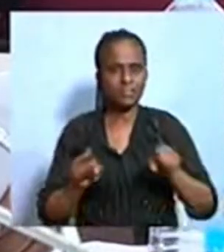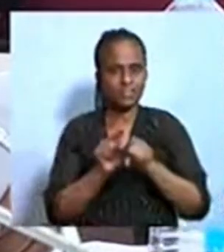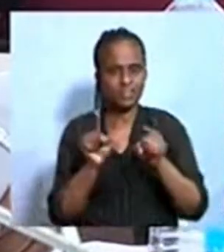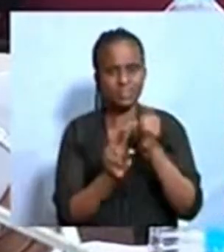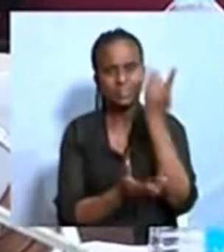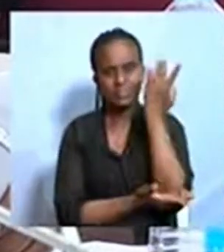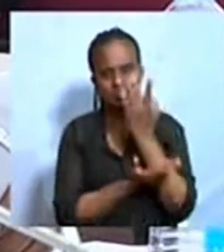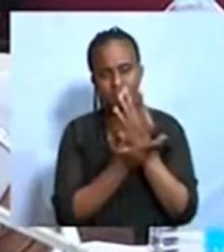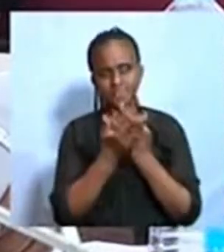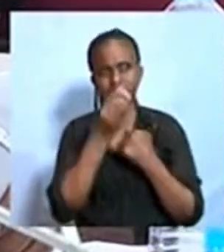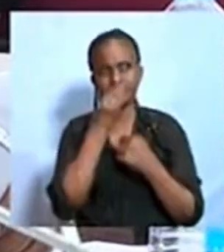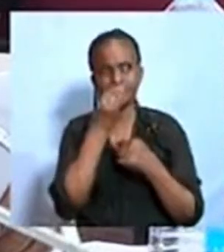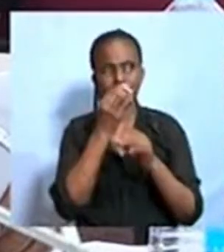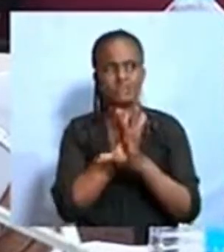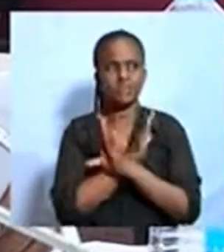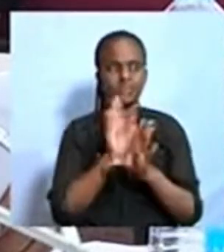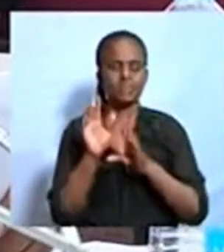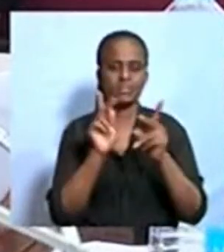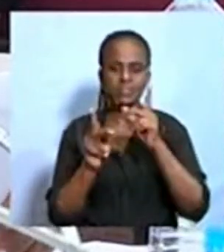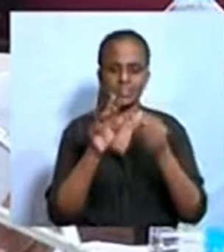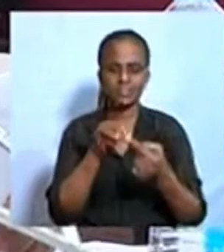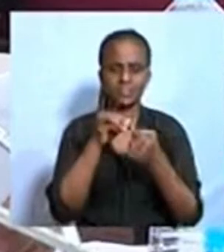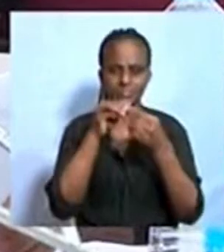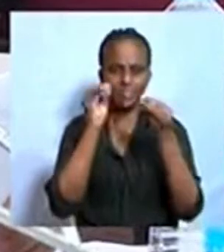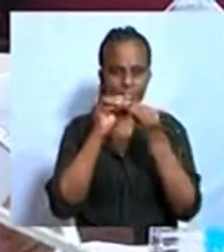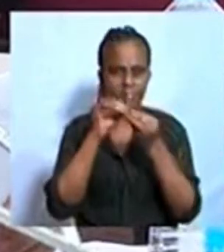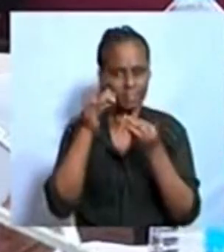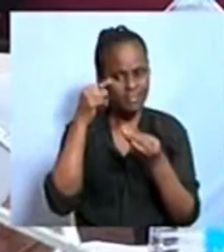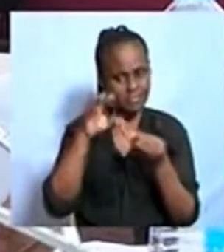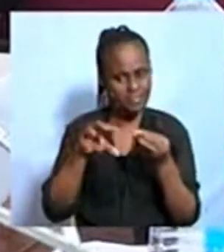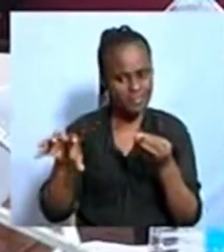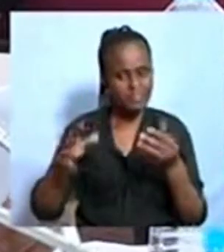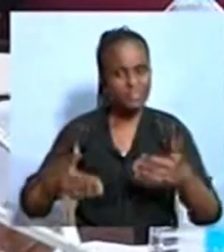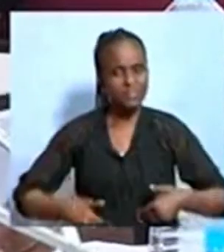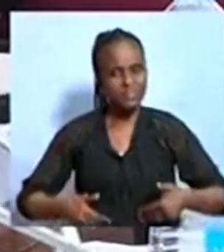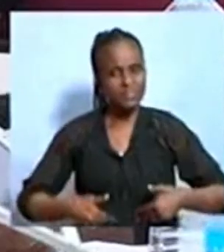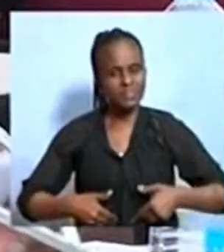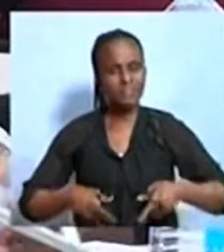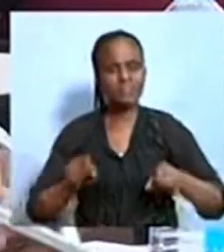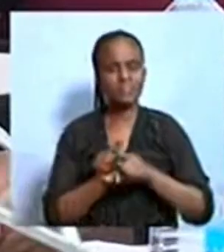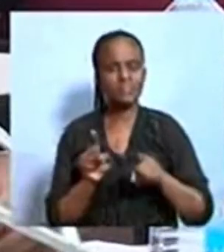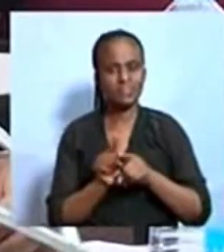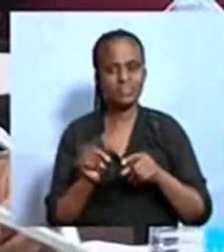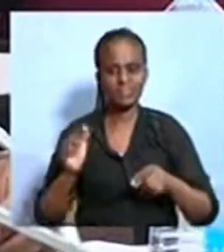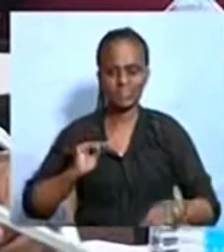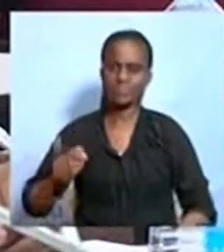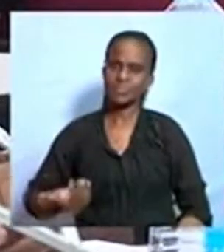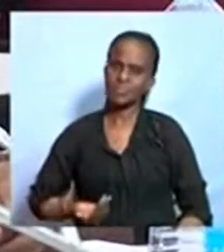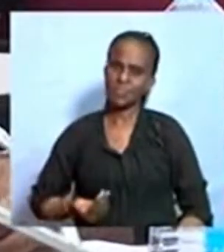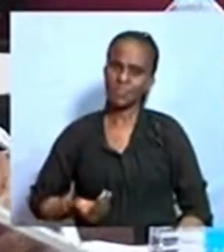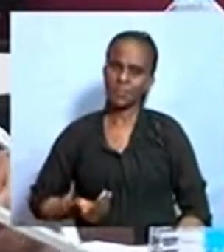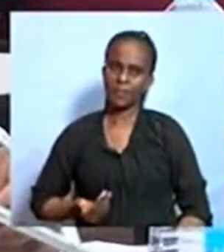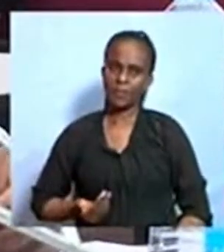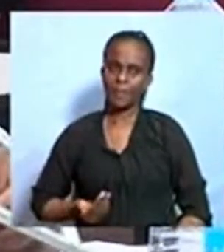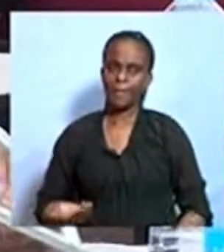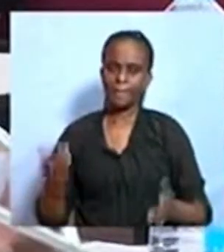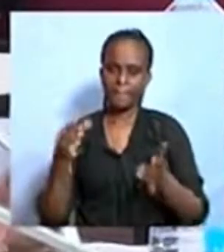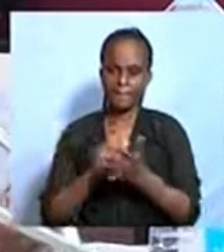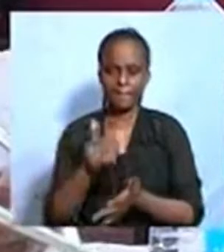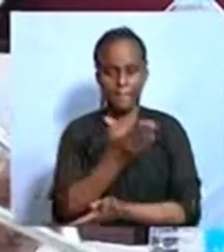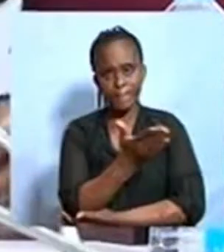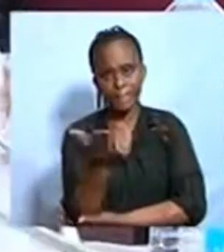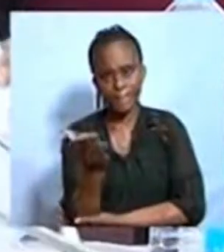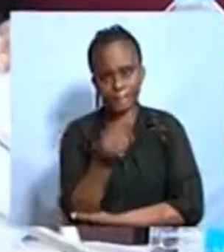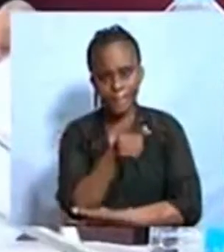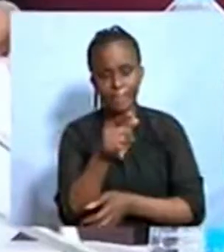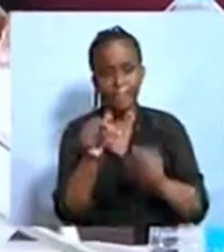nutritional status of the Zambian population, particularly for children, adolescents, and women. And these